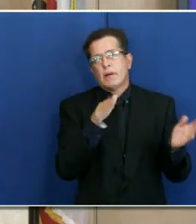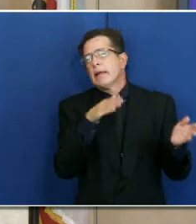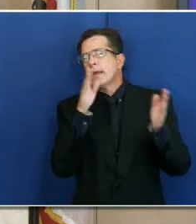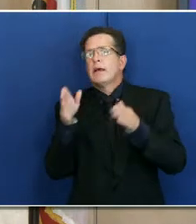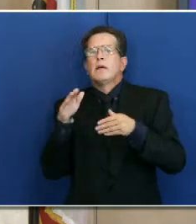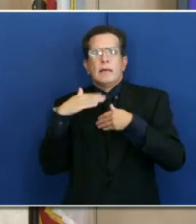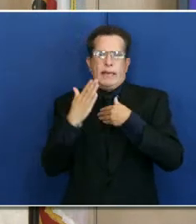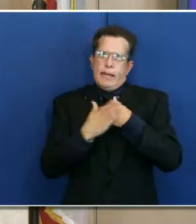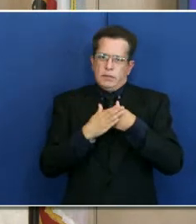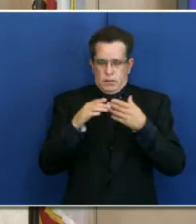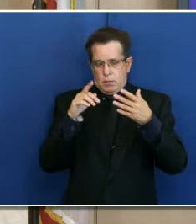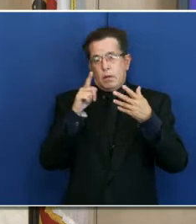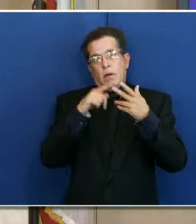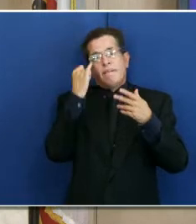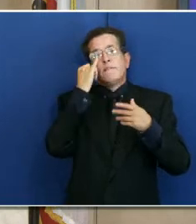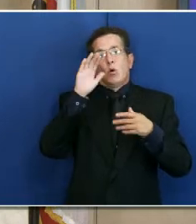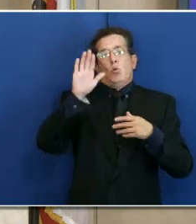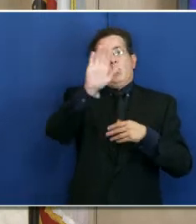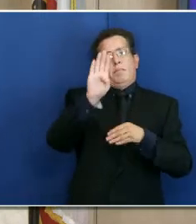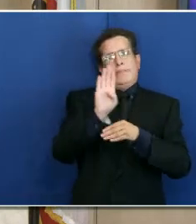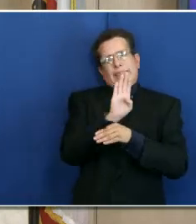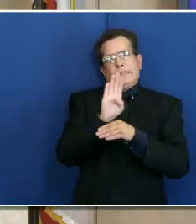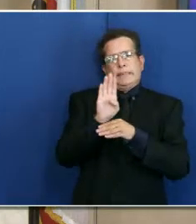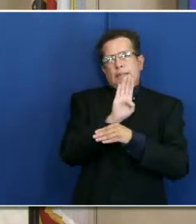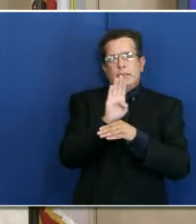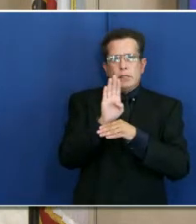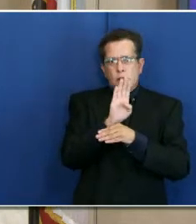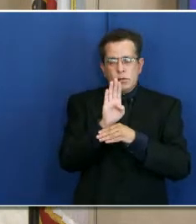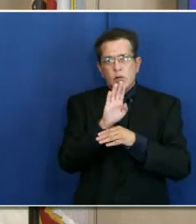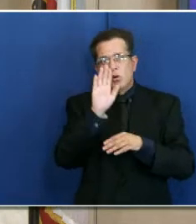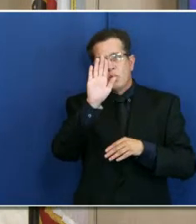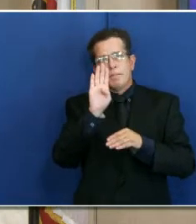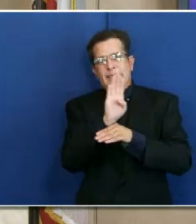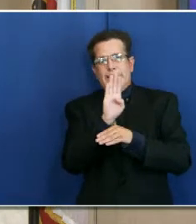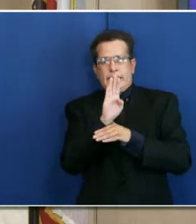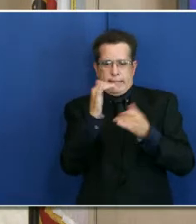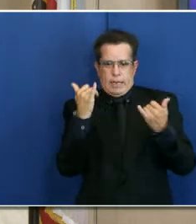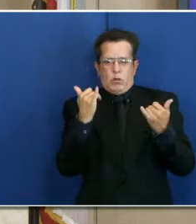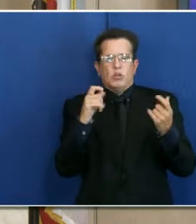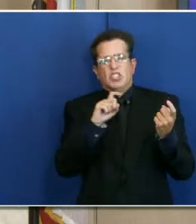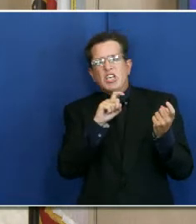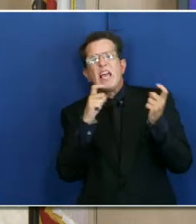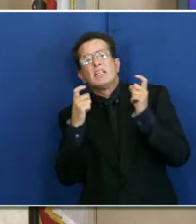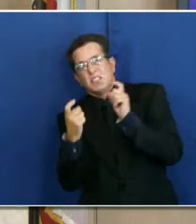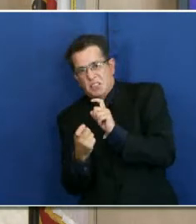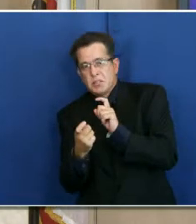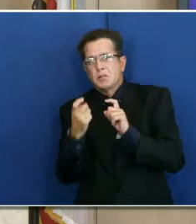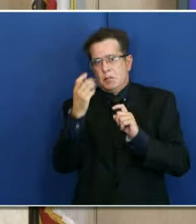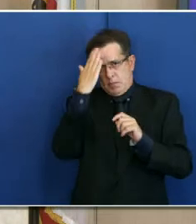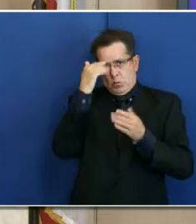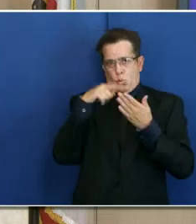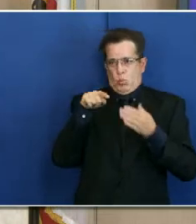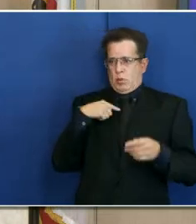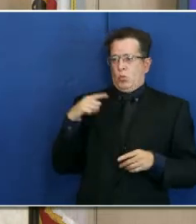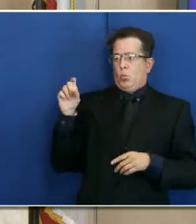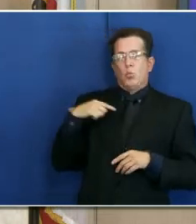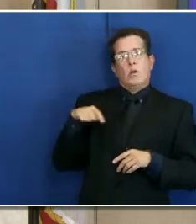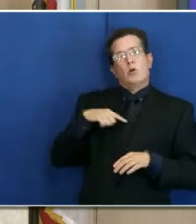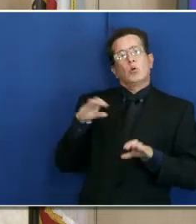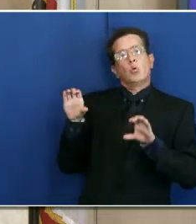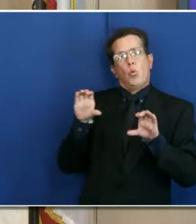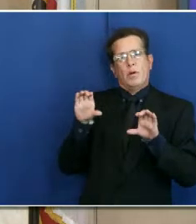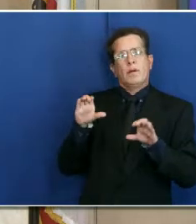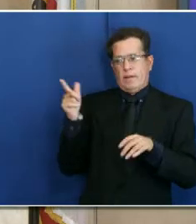of what we're doing. If you are an entity who is having your business posture changed as a result of what we are doing,